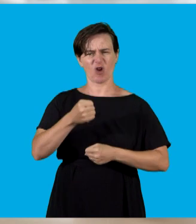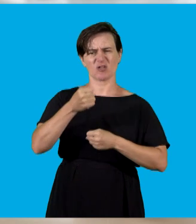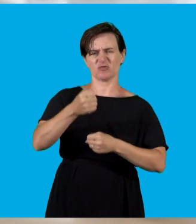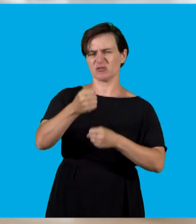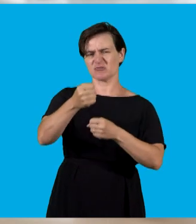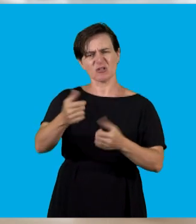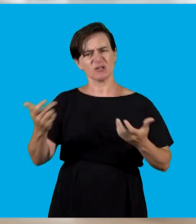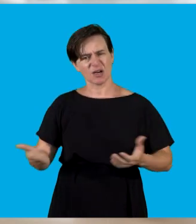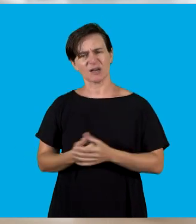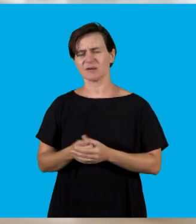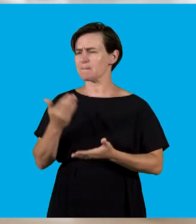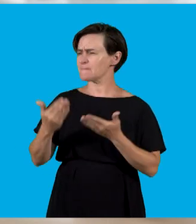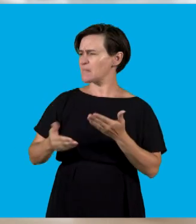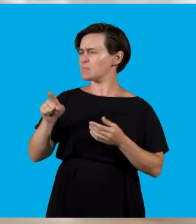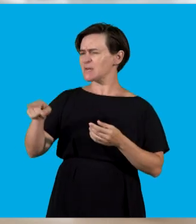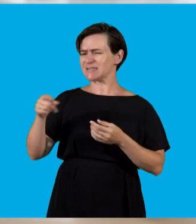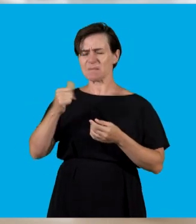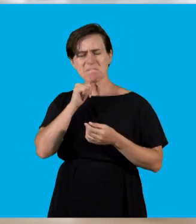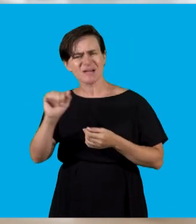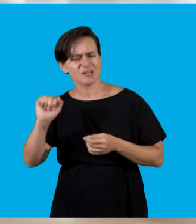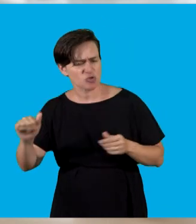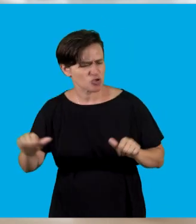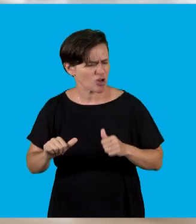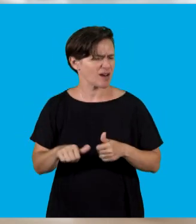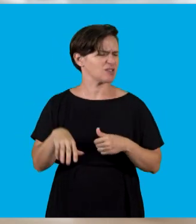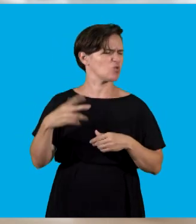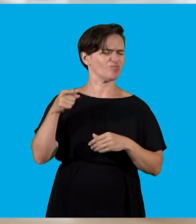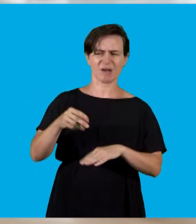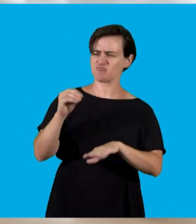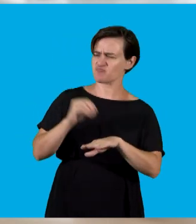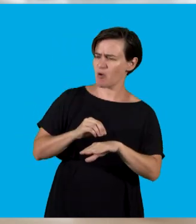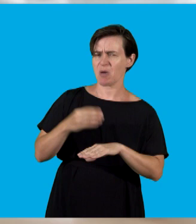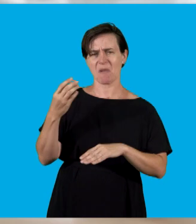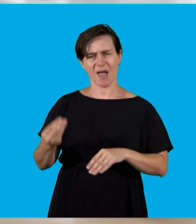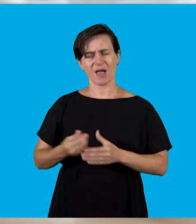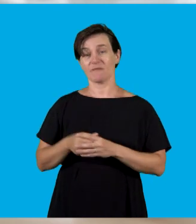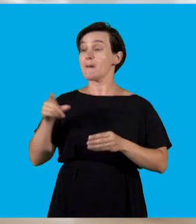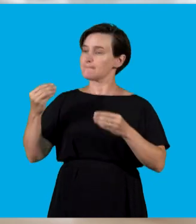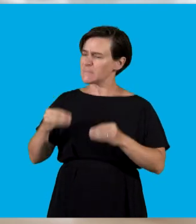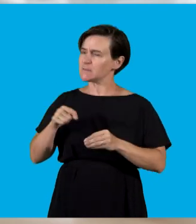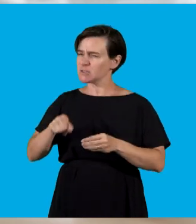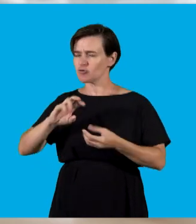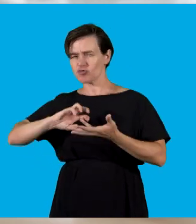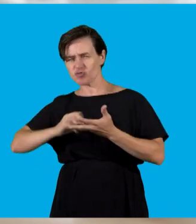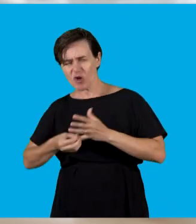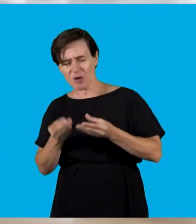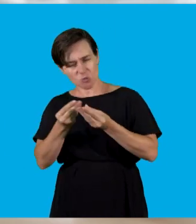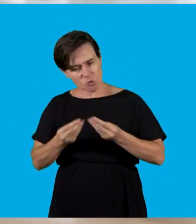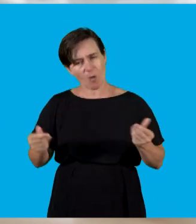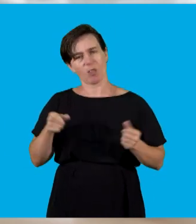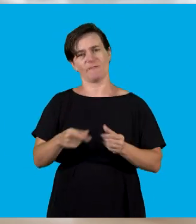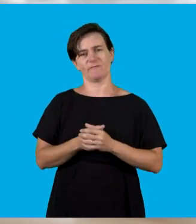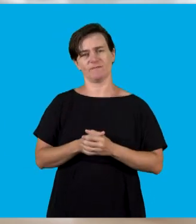positive relationship with employees. Whatever challenges that employees have or grievances that they have, the business should address